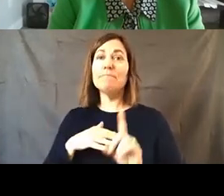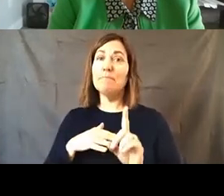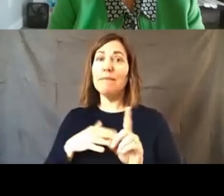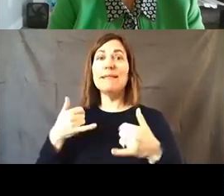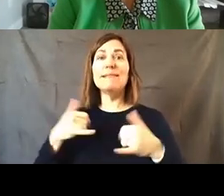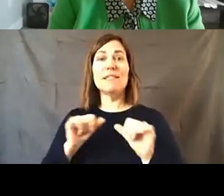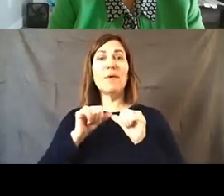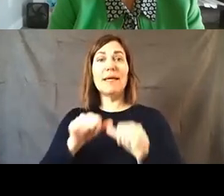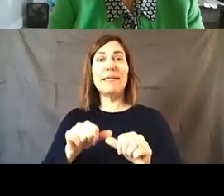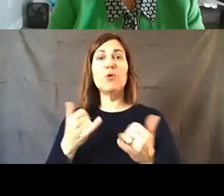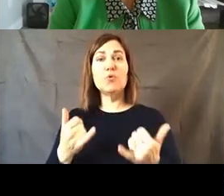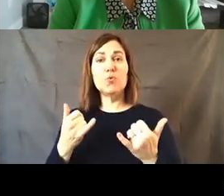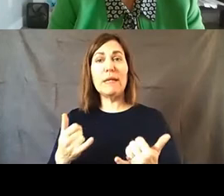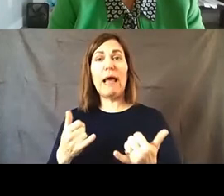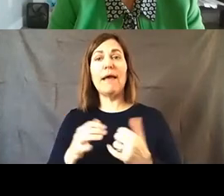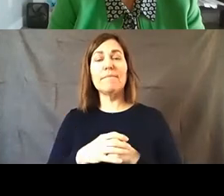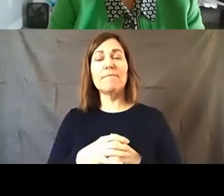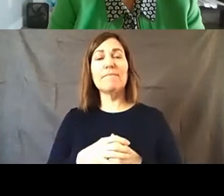called gentrification.